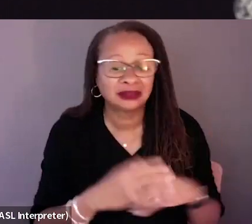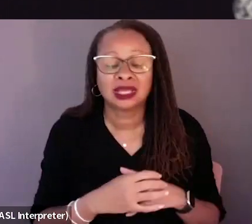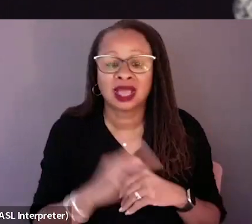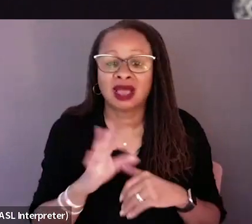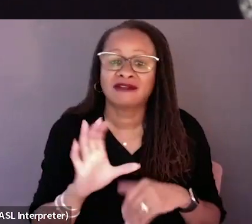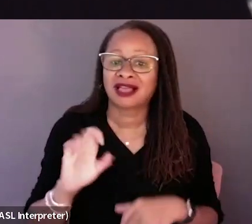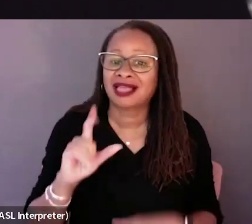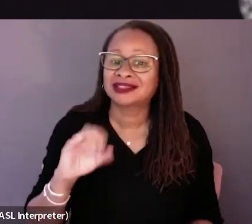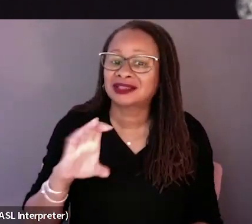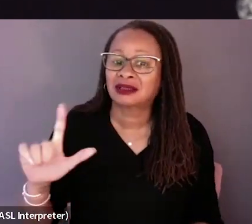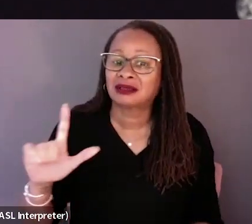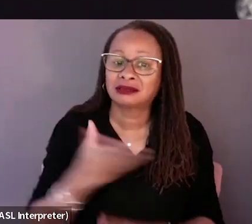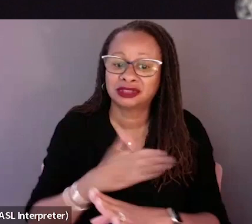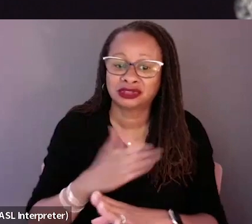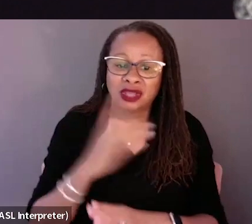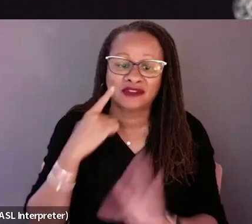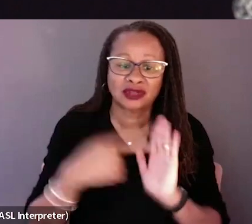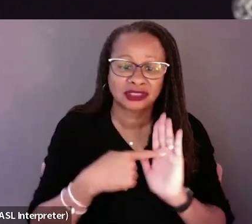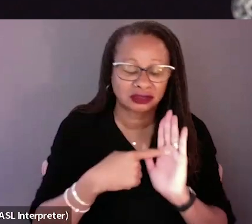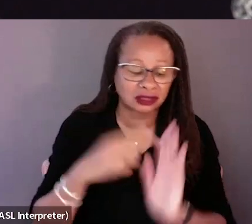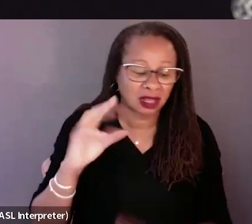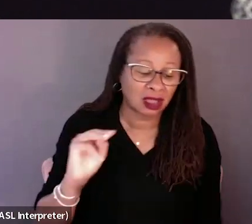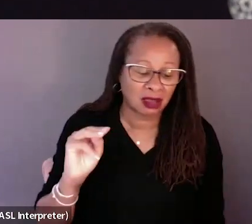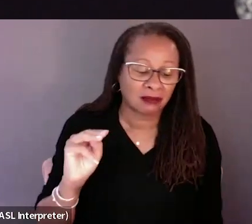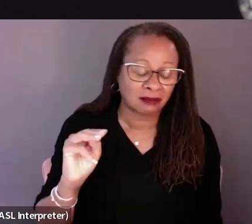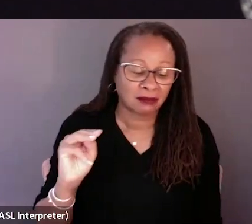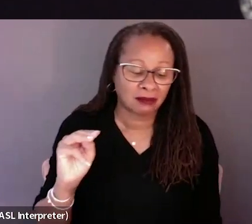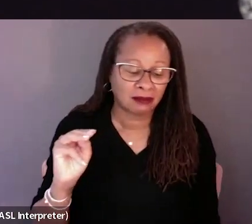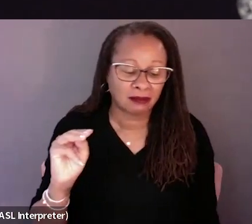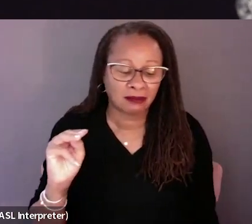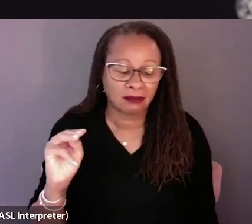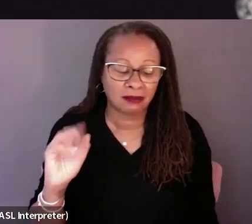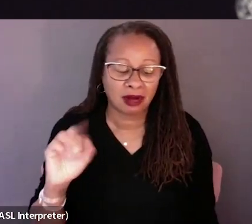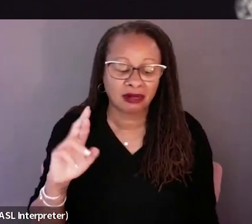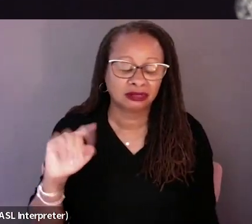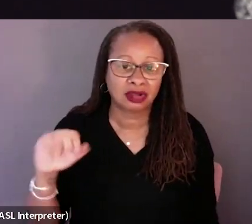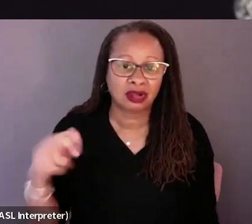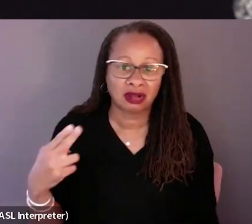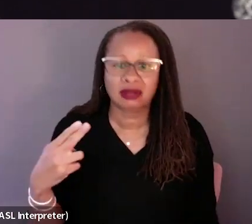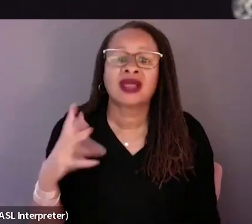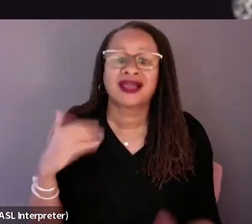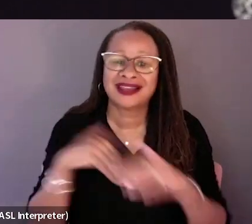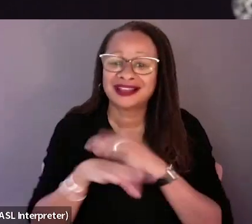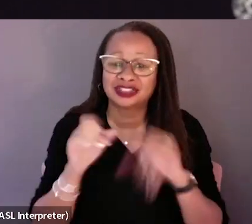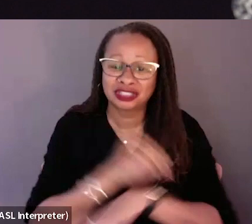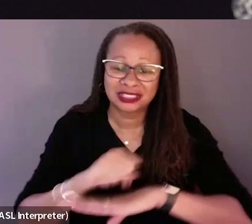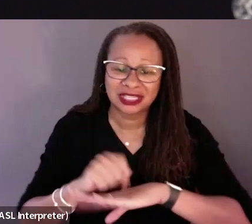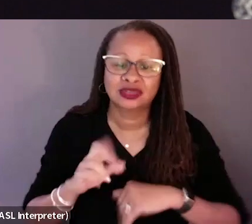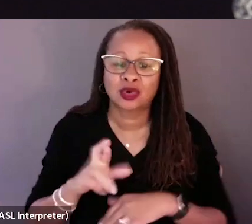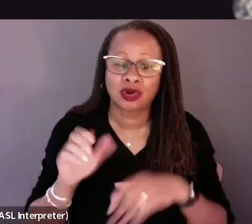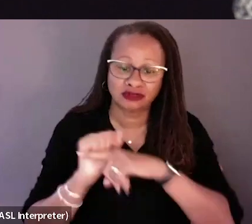And whenever, for example, Marta Argerich entered the stage or rehearsal, I